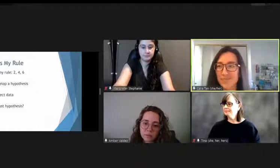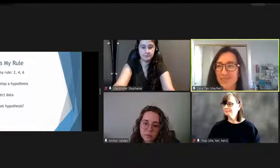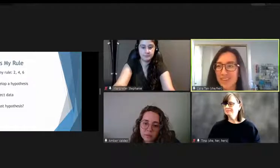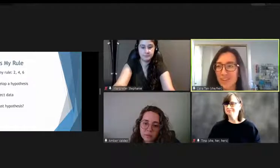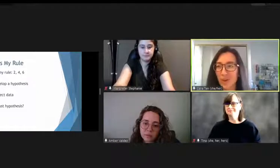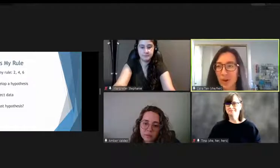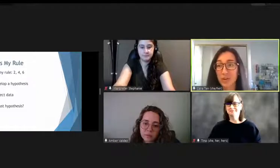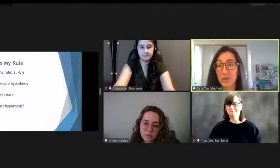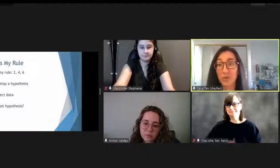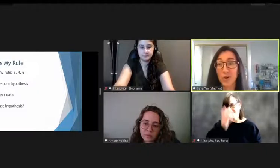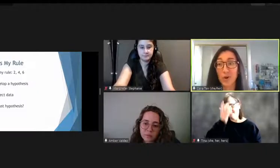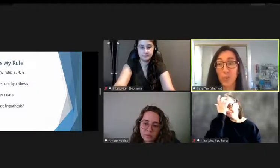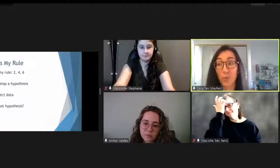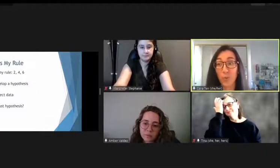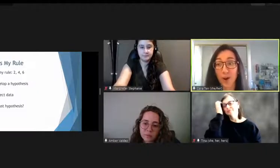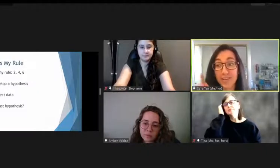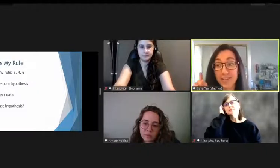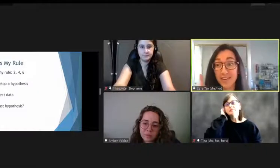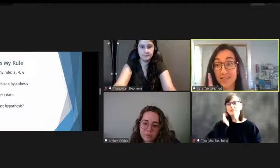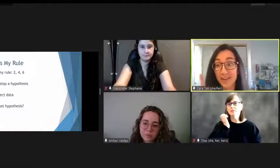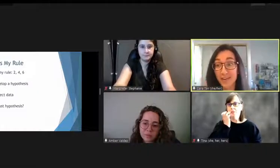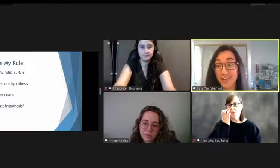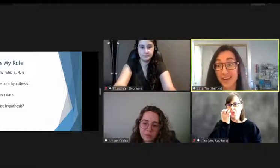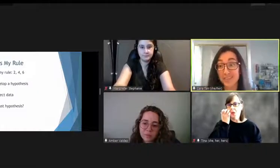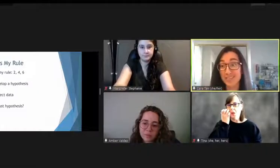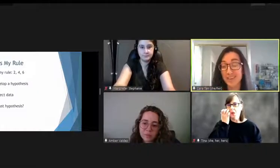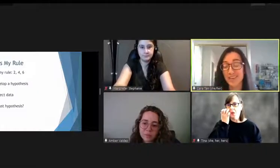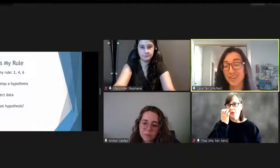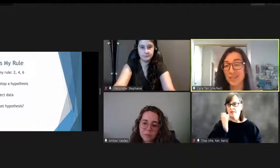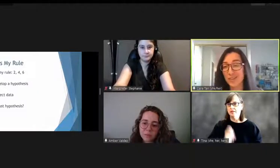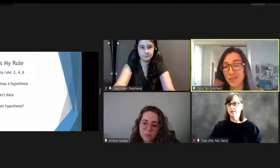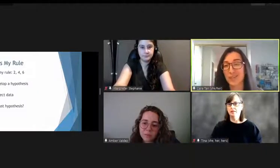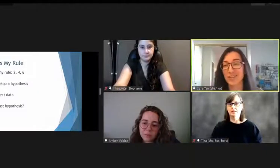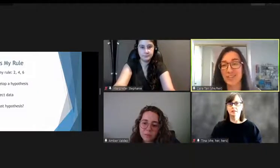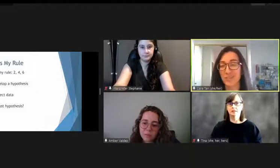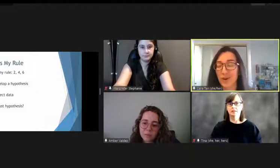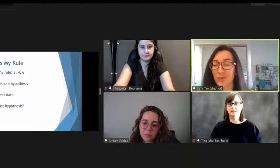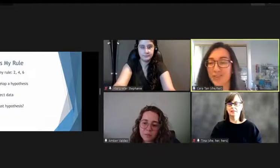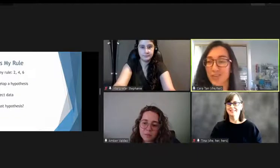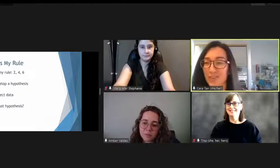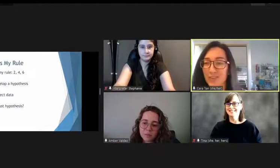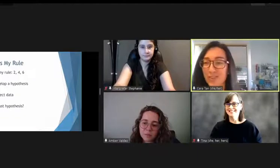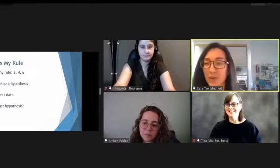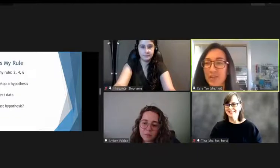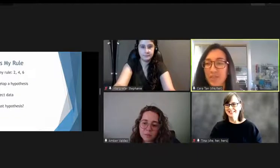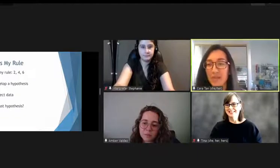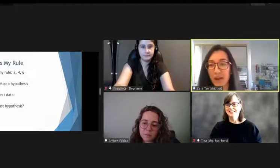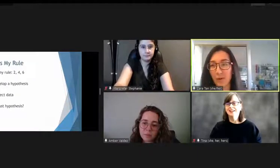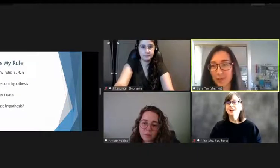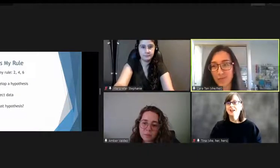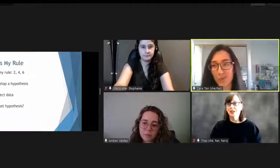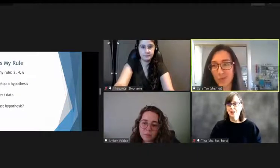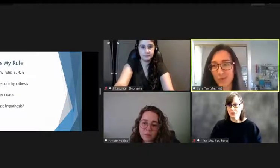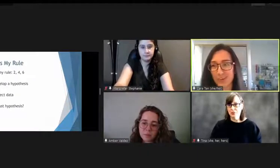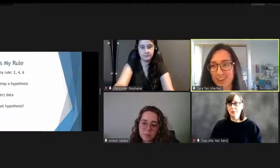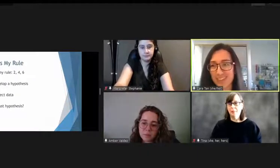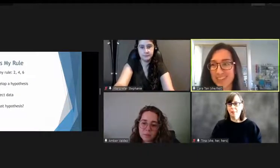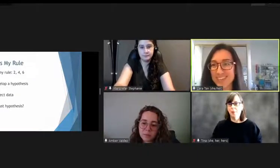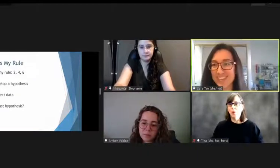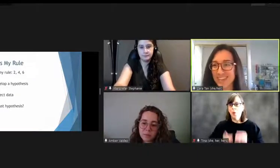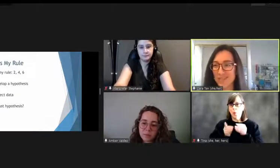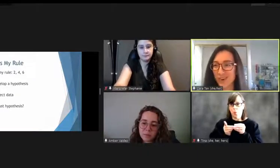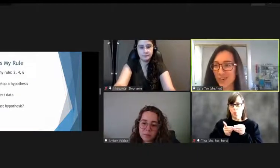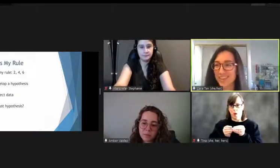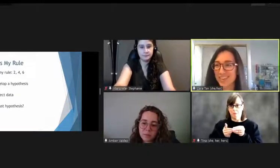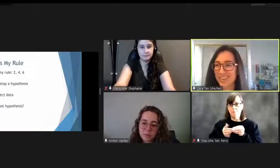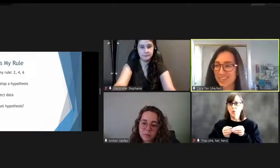Okay, so I'm going to do one final set. I know it seems like, why are we still doing this? But I want to give you one more chance